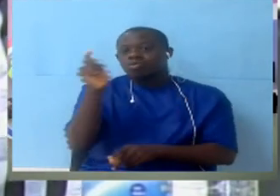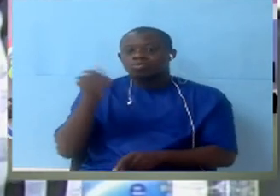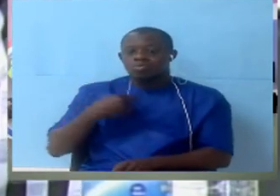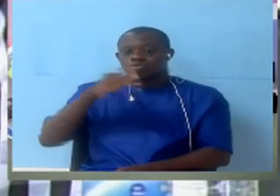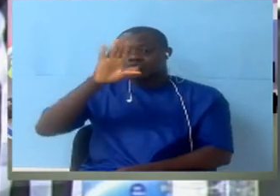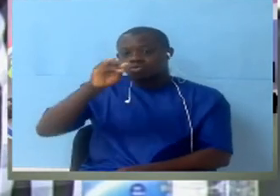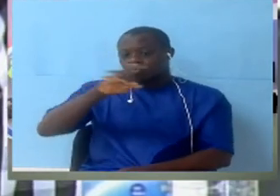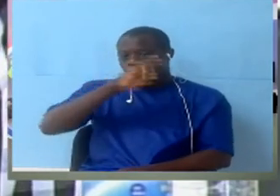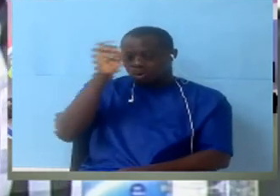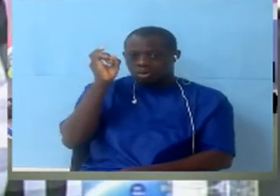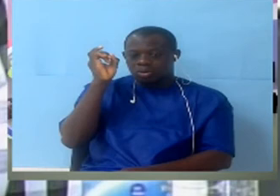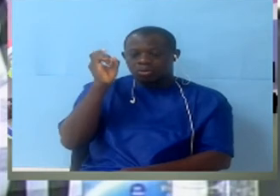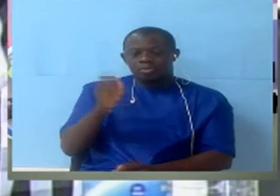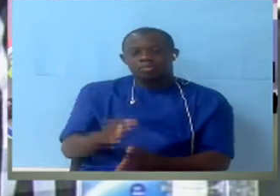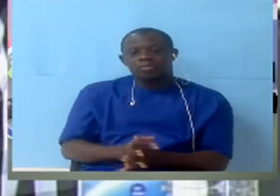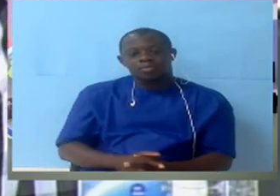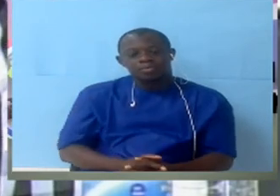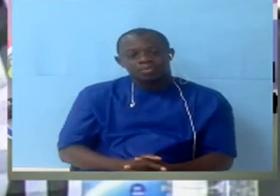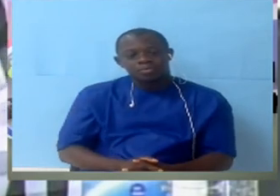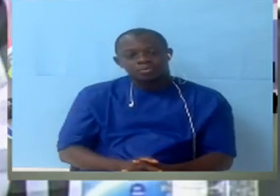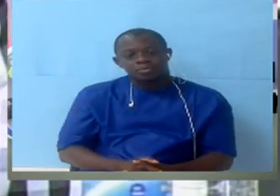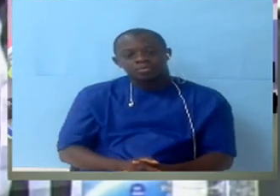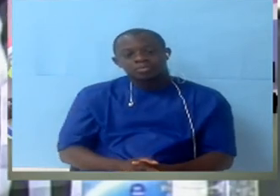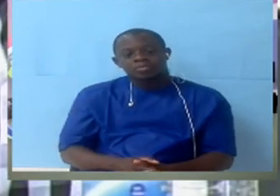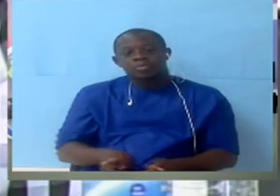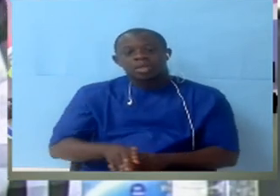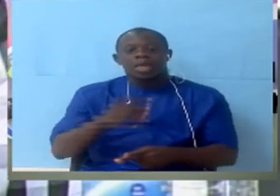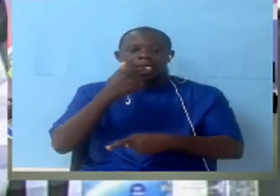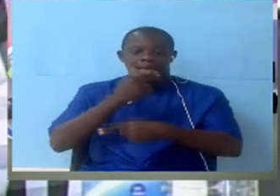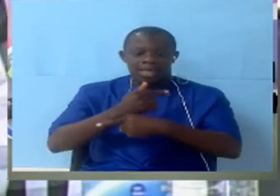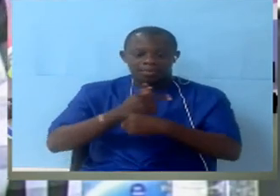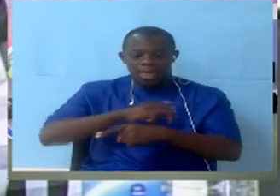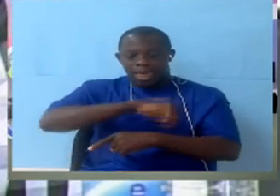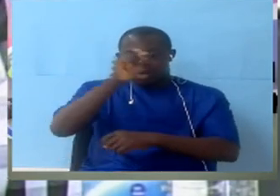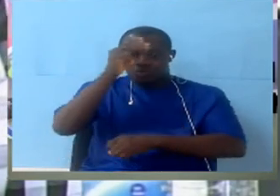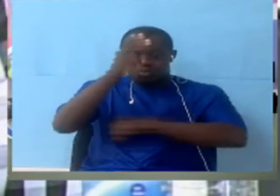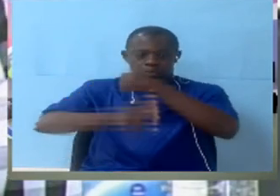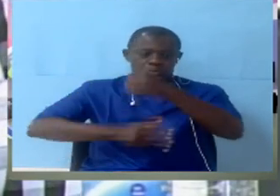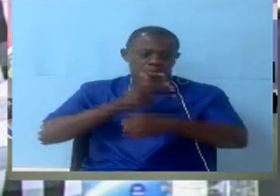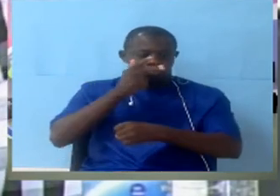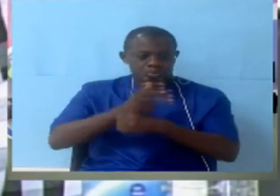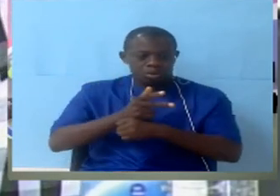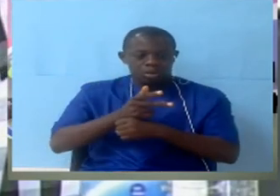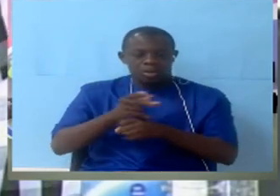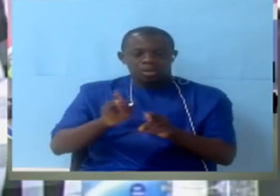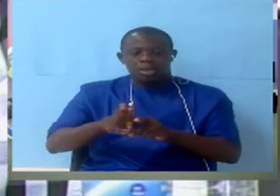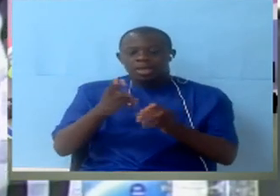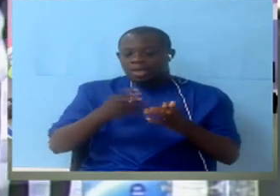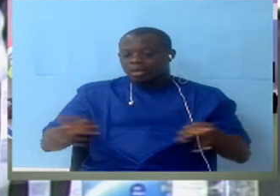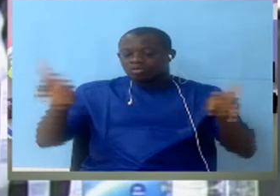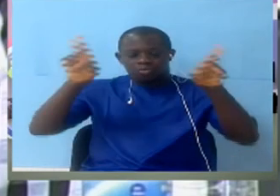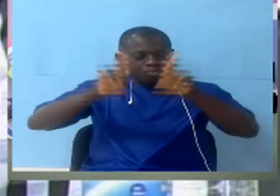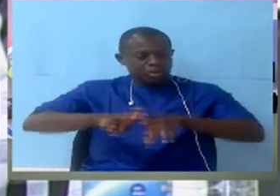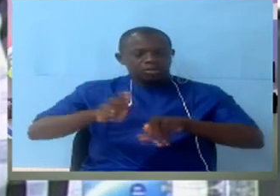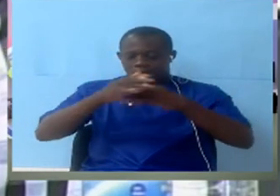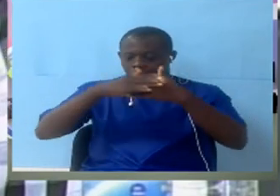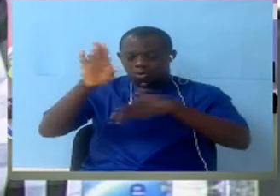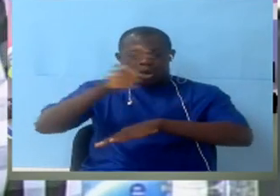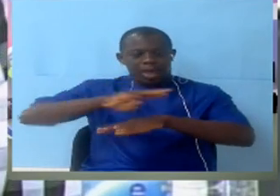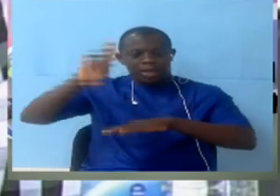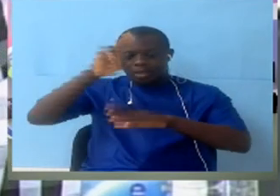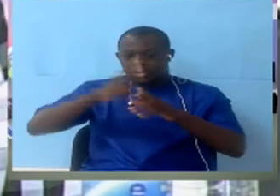are doing, Gambia, dunia kono. For Gambia and in the whole world, is highly